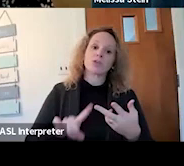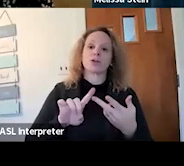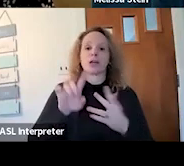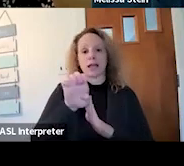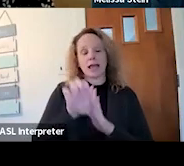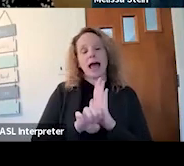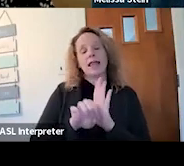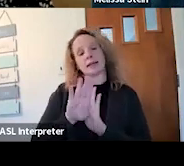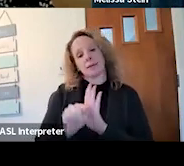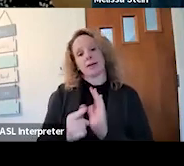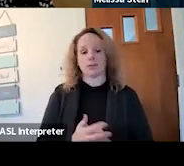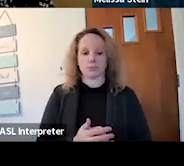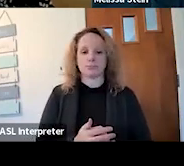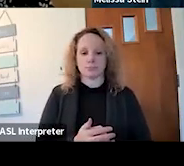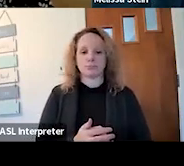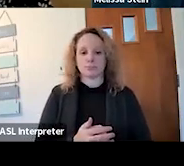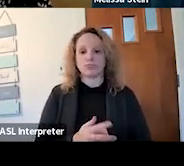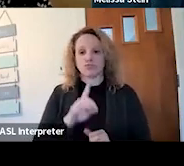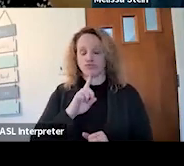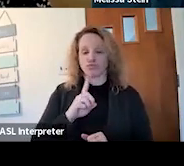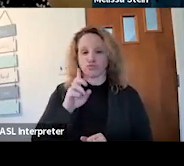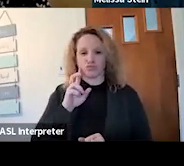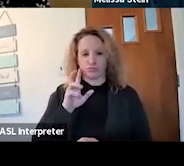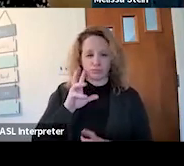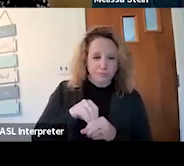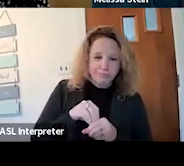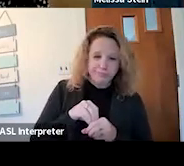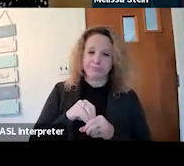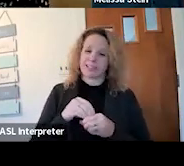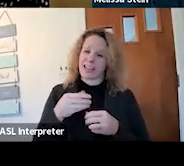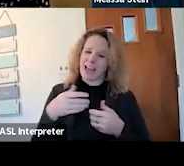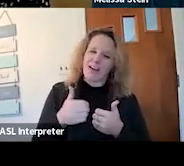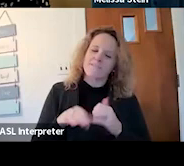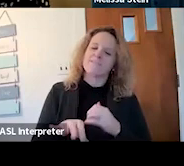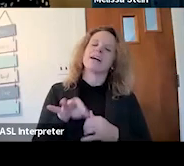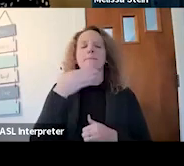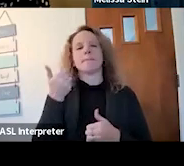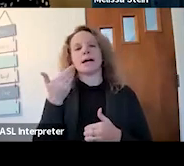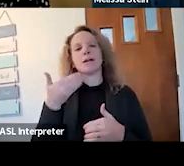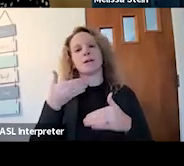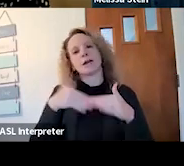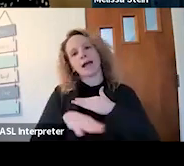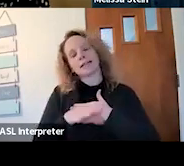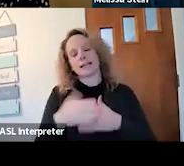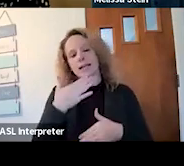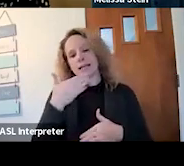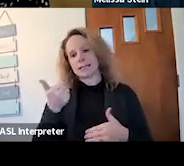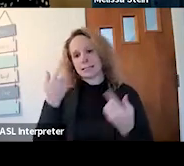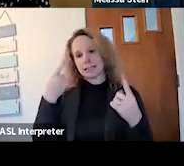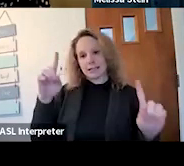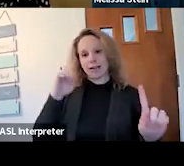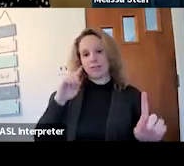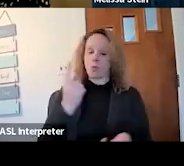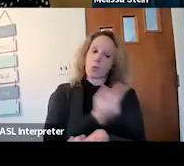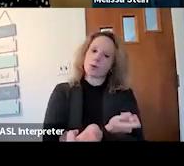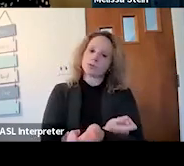ethnic backgrounds. SAMHSA is truly invested in finding ways to improve equitable access and success in our drug